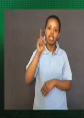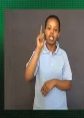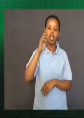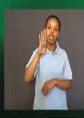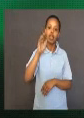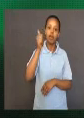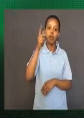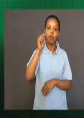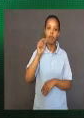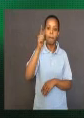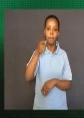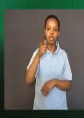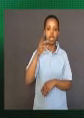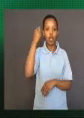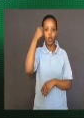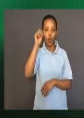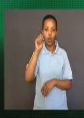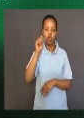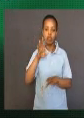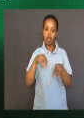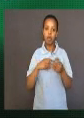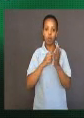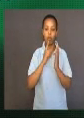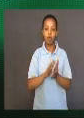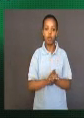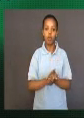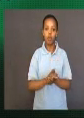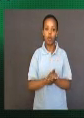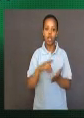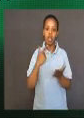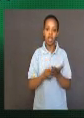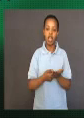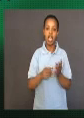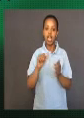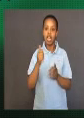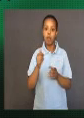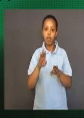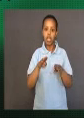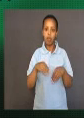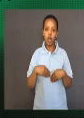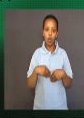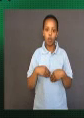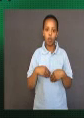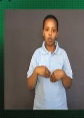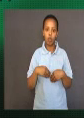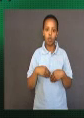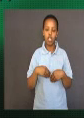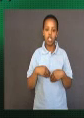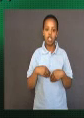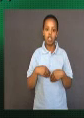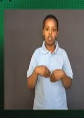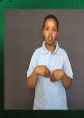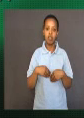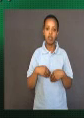world was created. It also accepts the idea of fossils